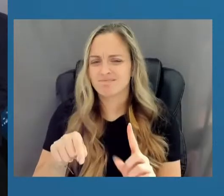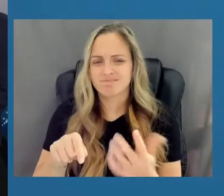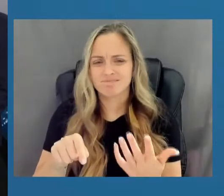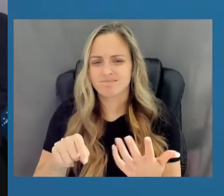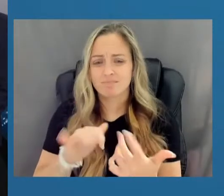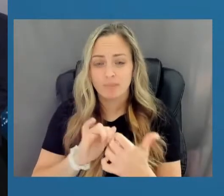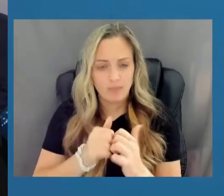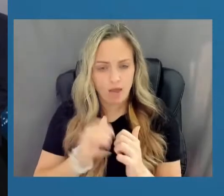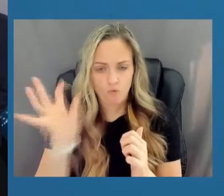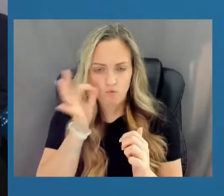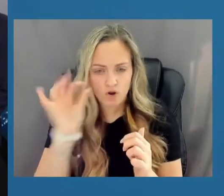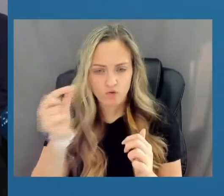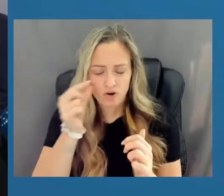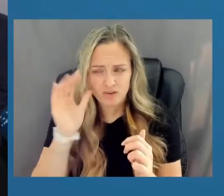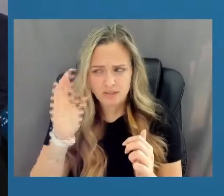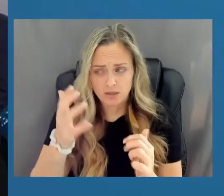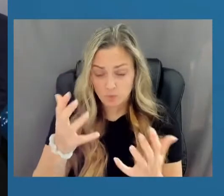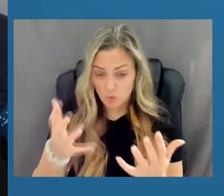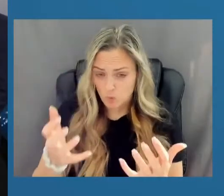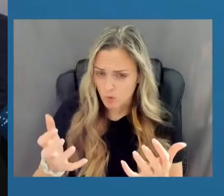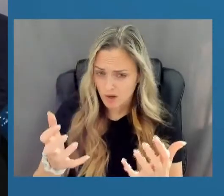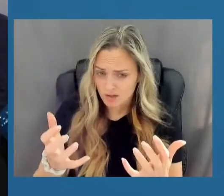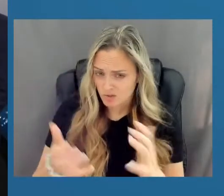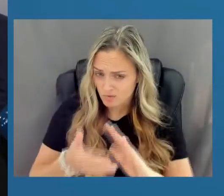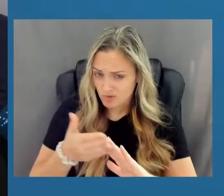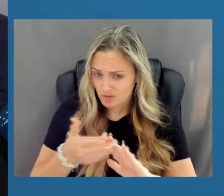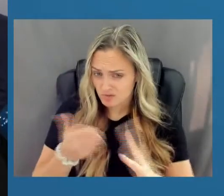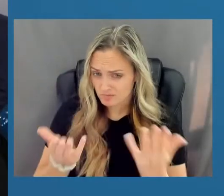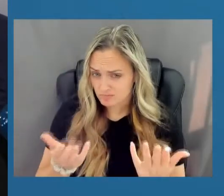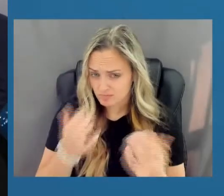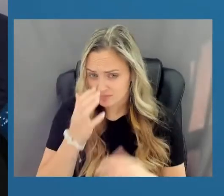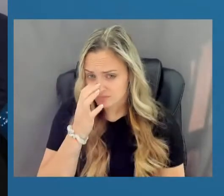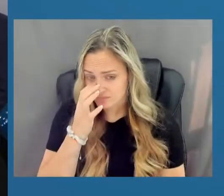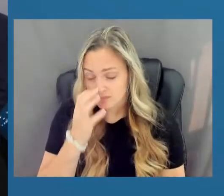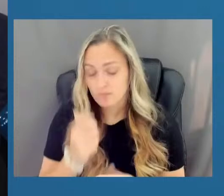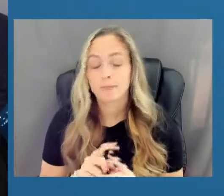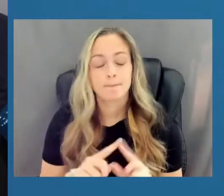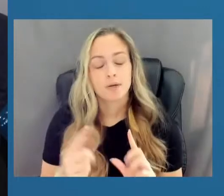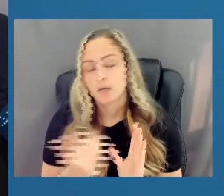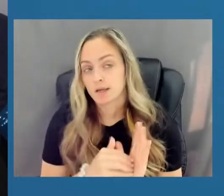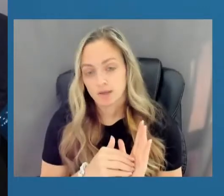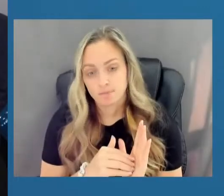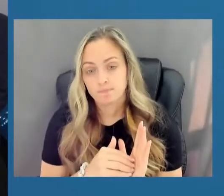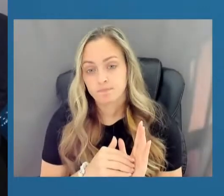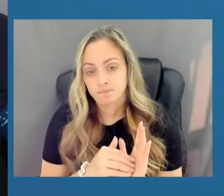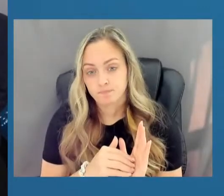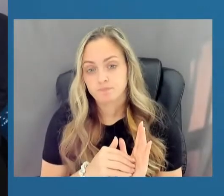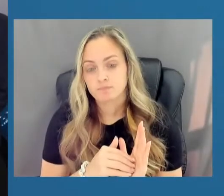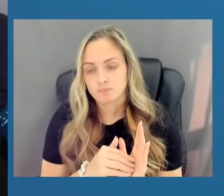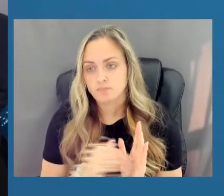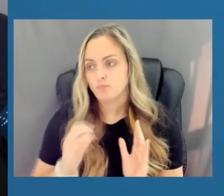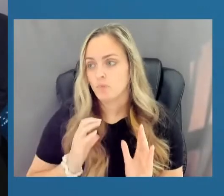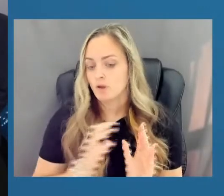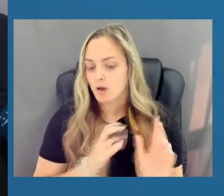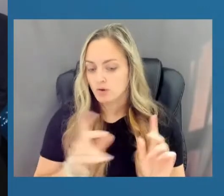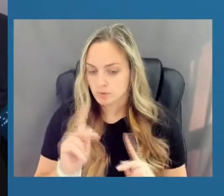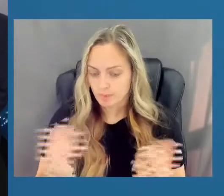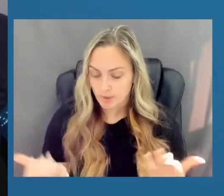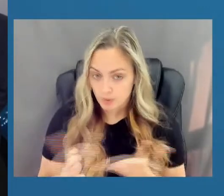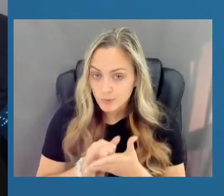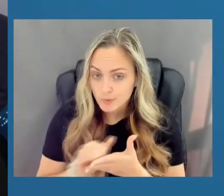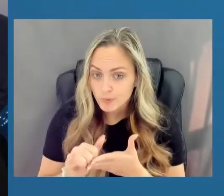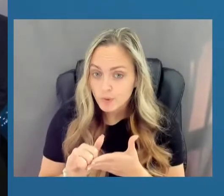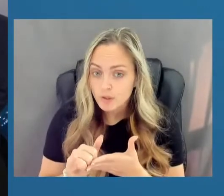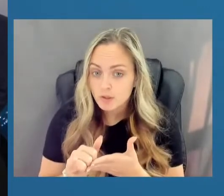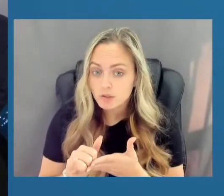federal government seems to want to work. And again, we have Congress people right here in New York